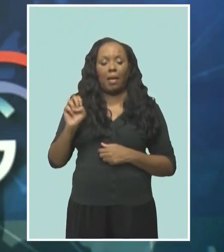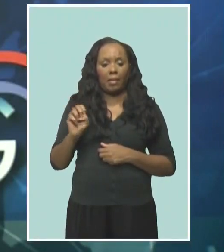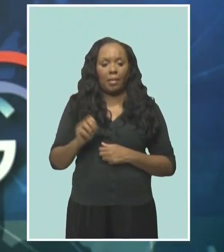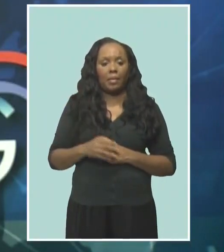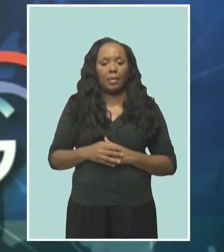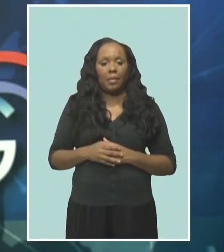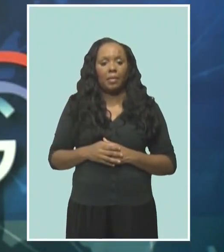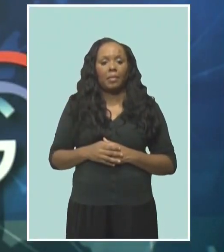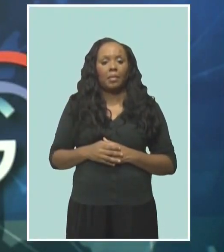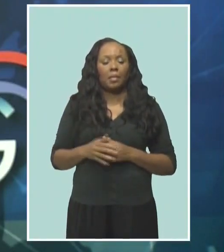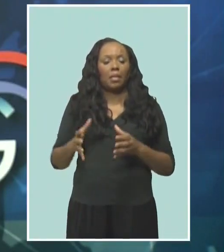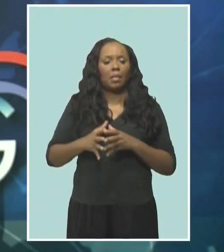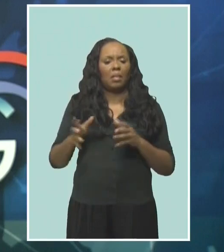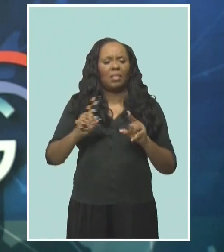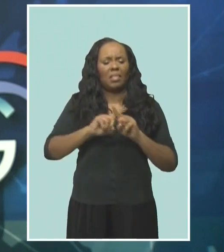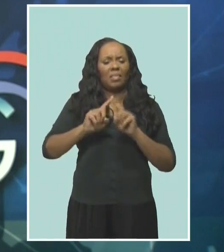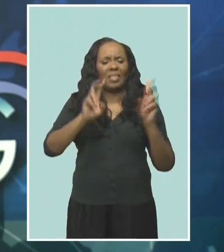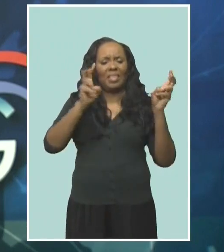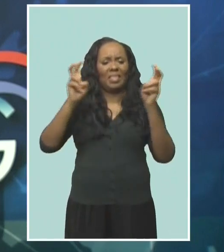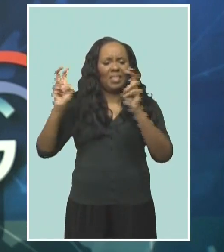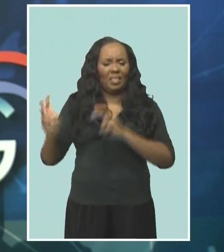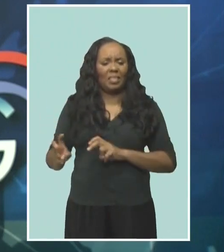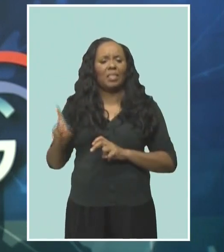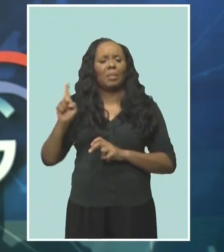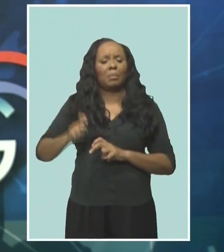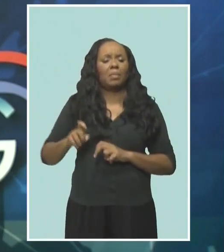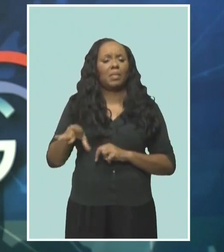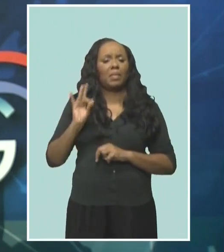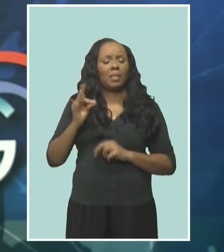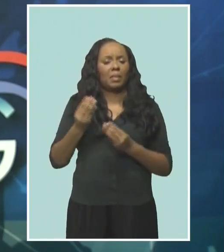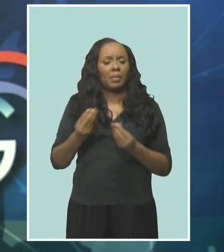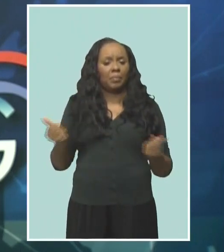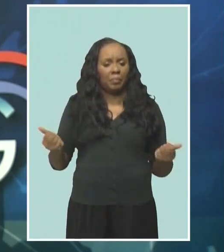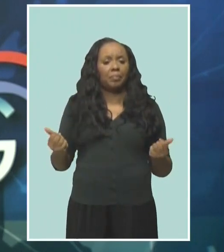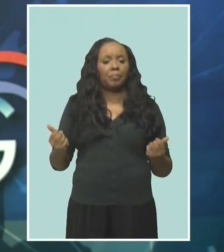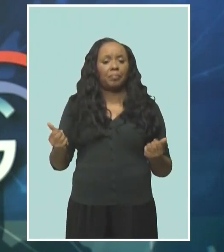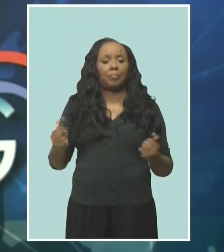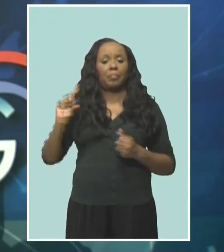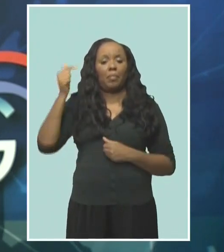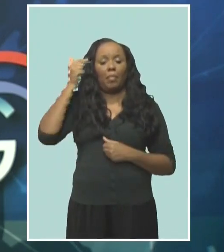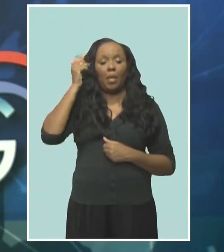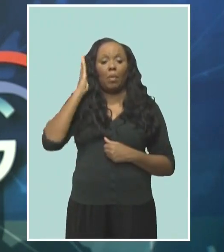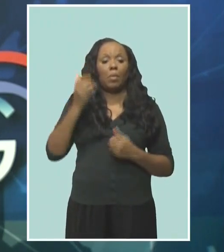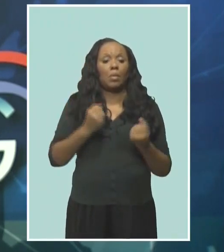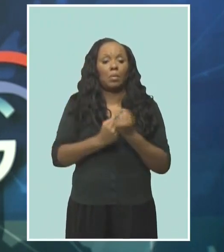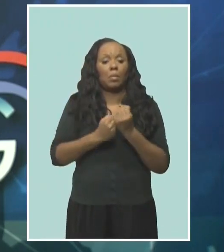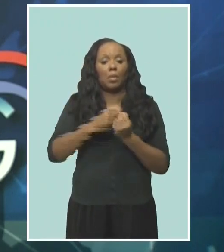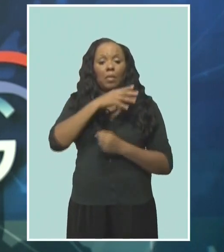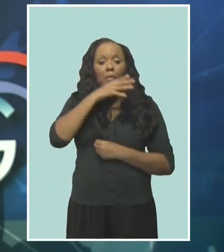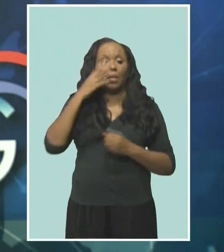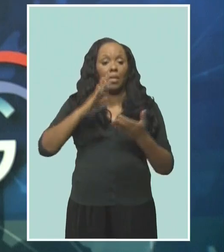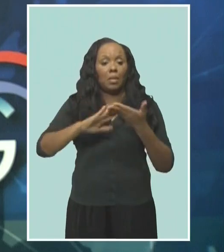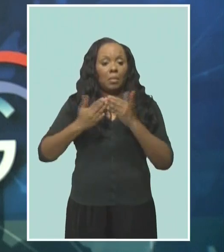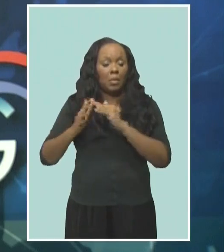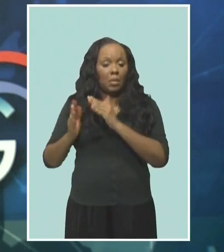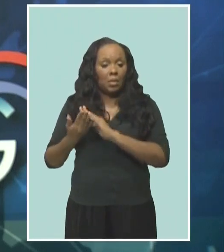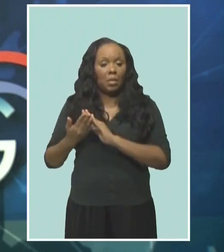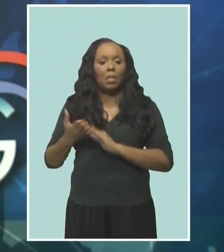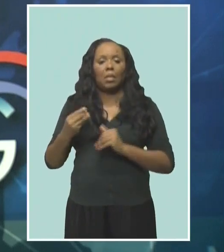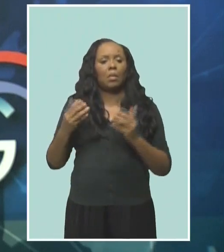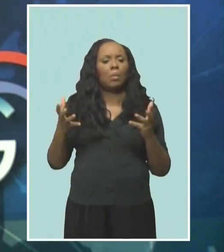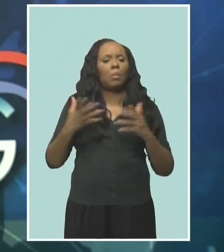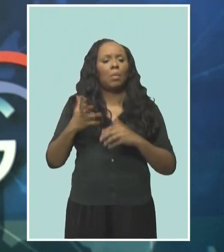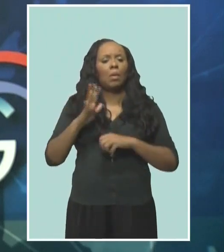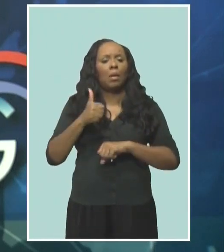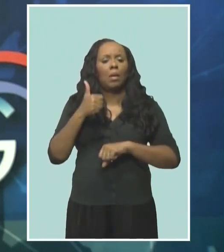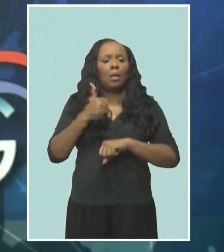number of outstanding issues for which solutions must be sought. He reiterated government's support for the farming community and signaled his